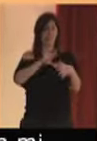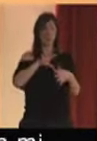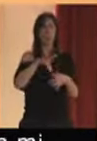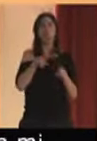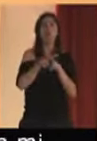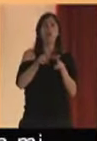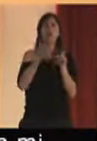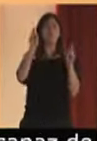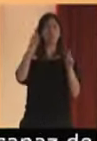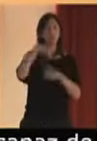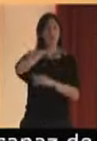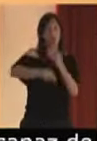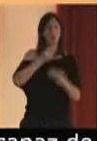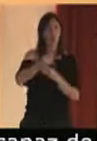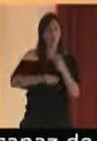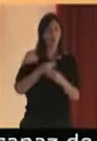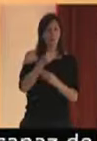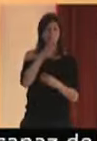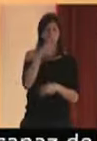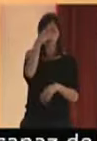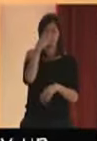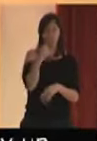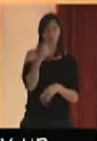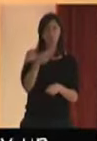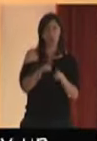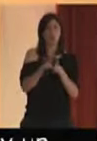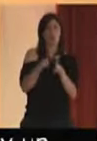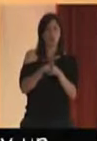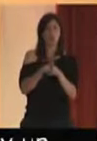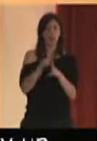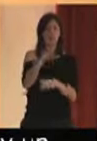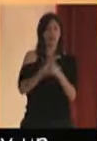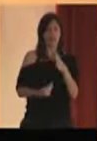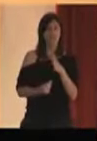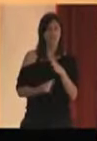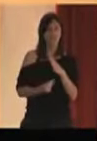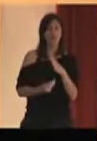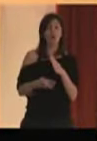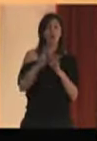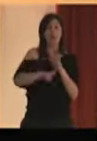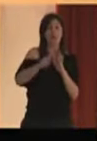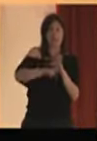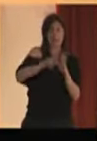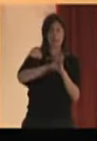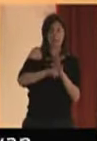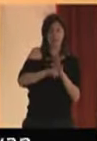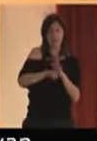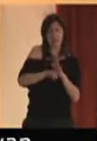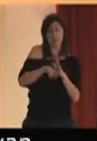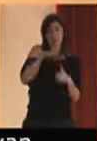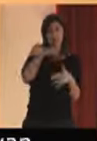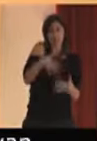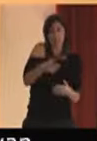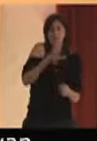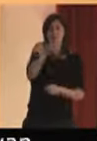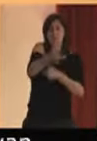to start working with this, to confront it. There's a big gap. The current tools are little by